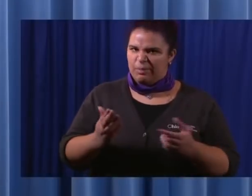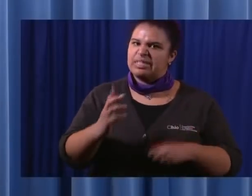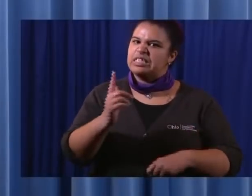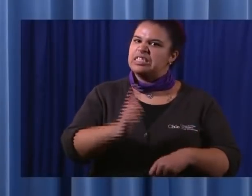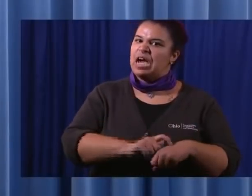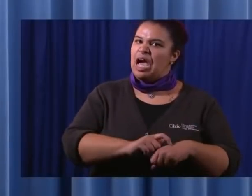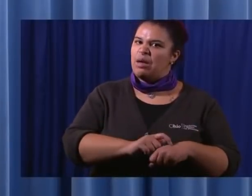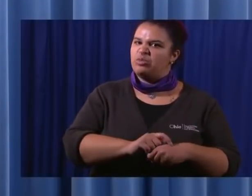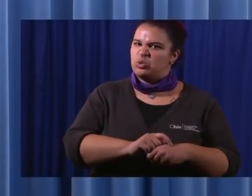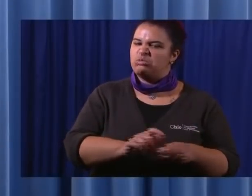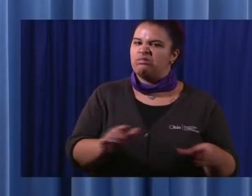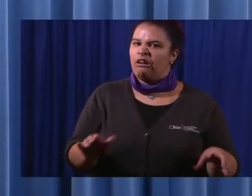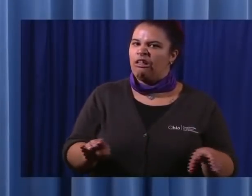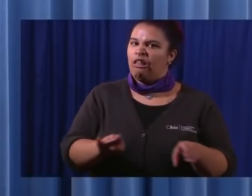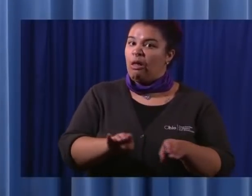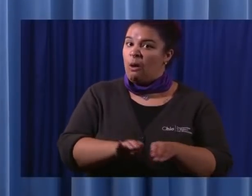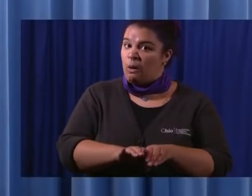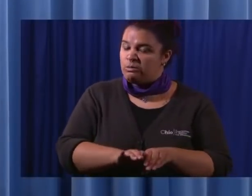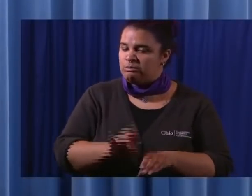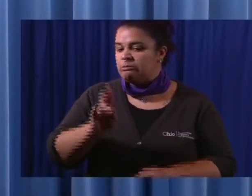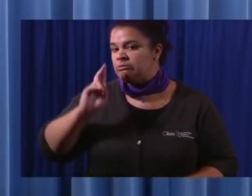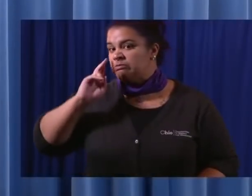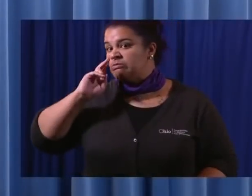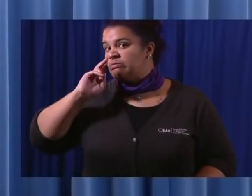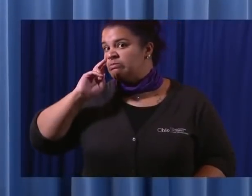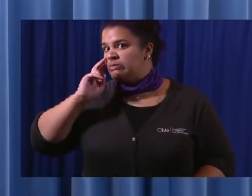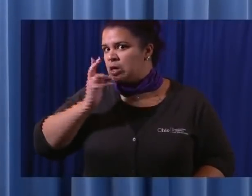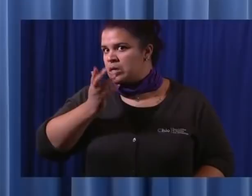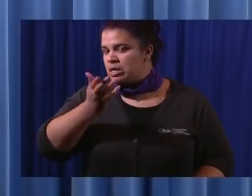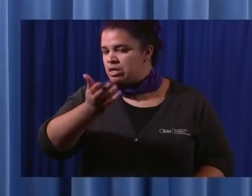direction. I wonder if you can address that as well. Thank you.